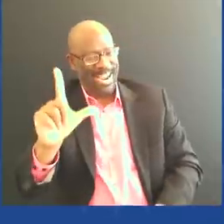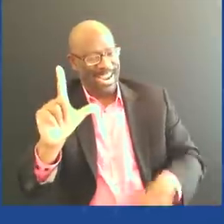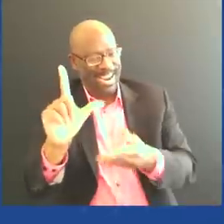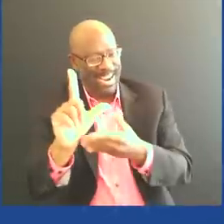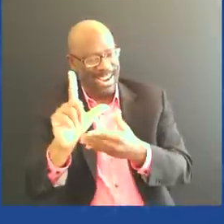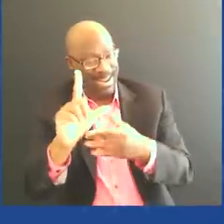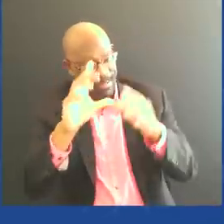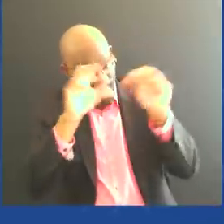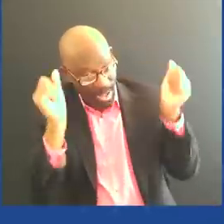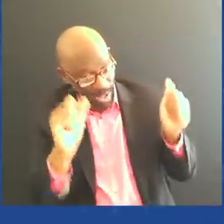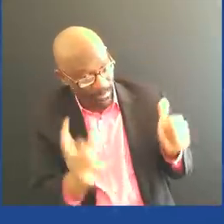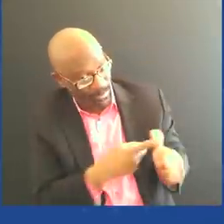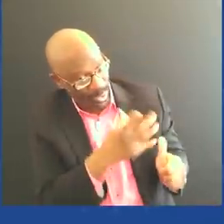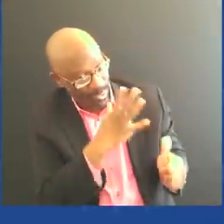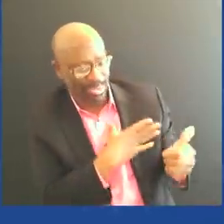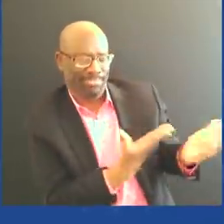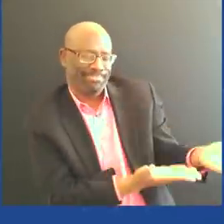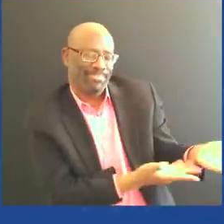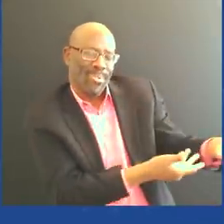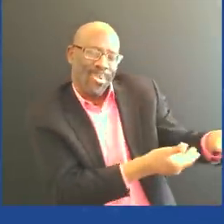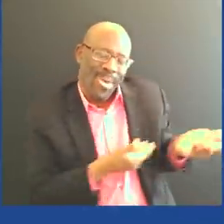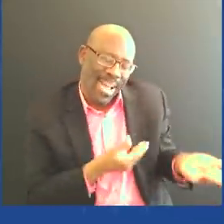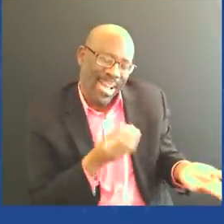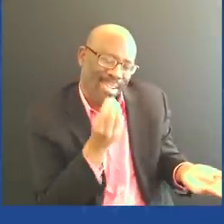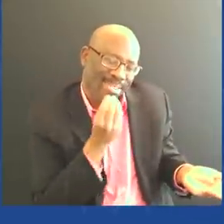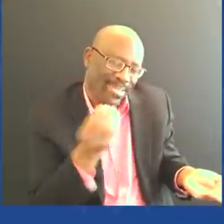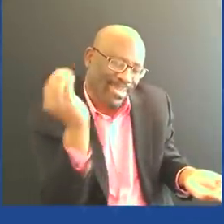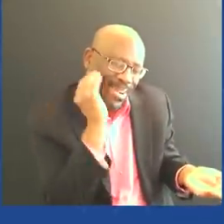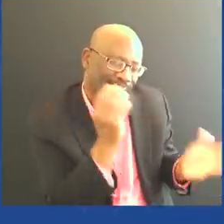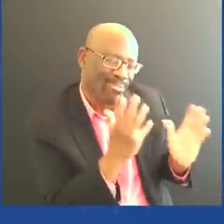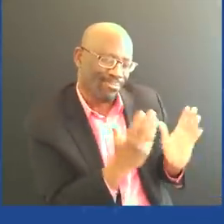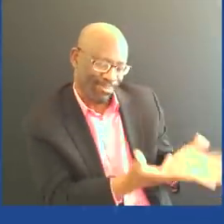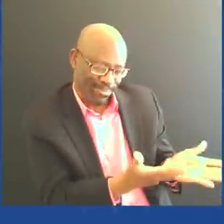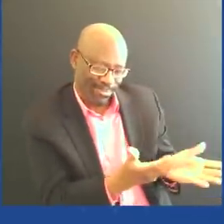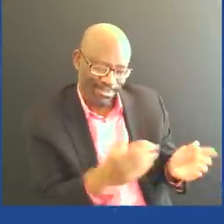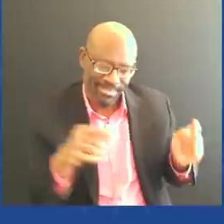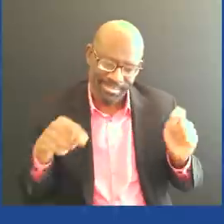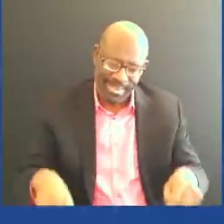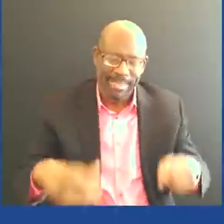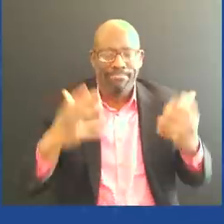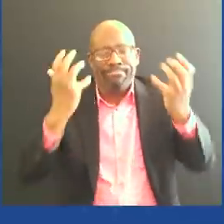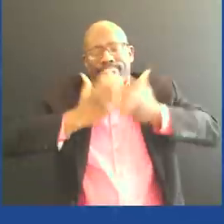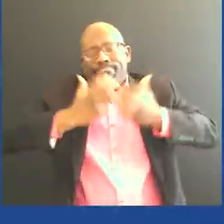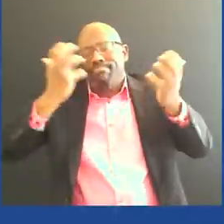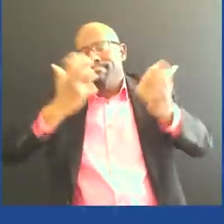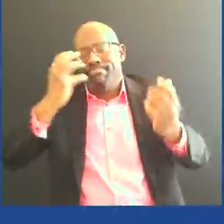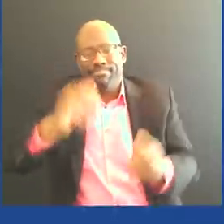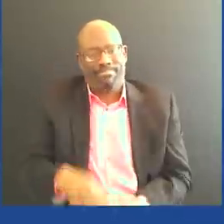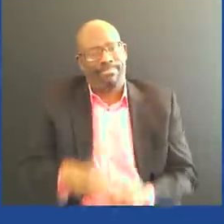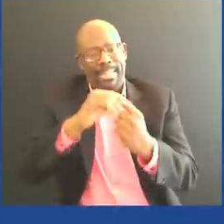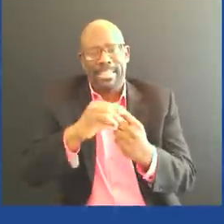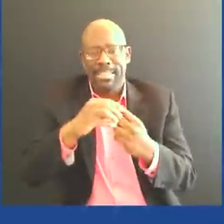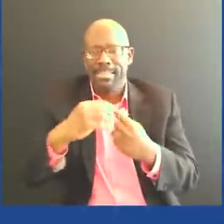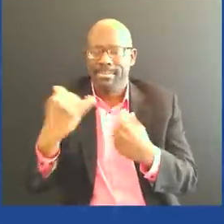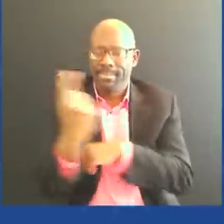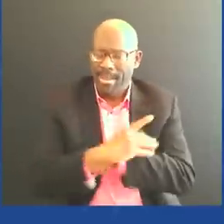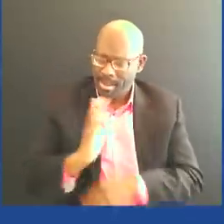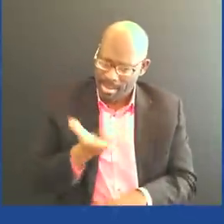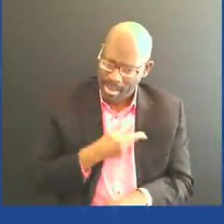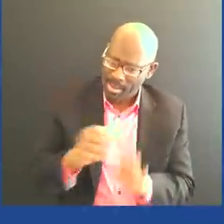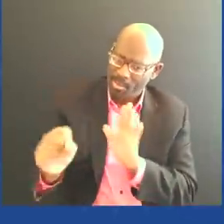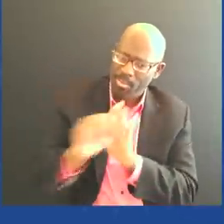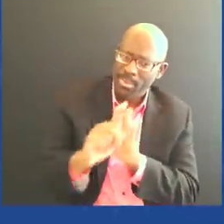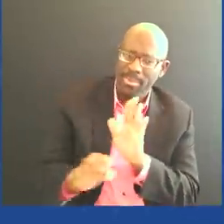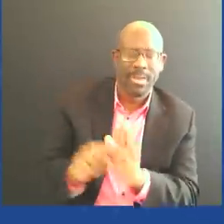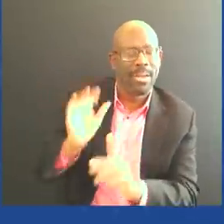home. This is a big and special day for our state. I'm so glad to see Senator Carper here